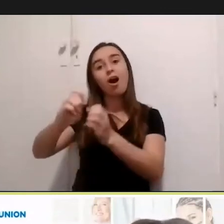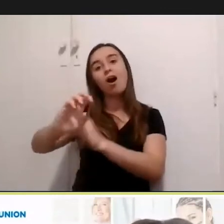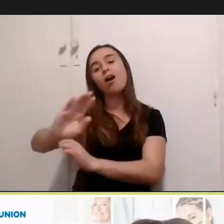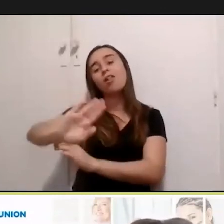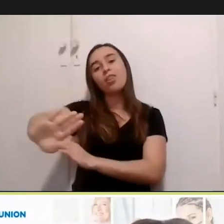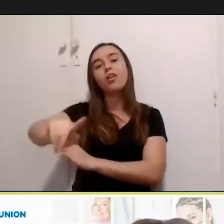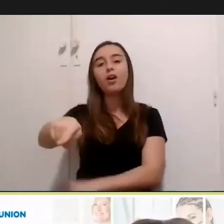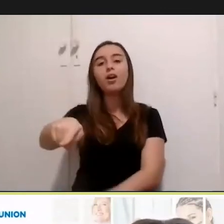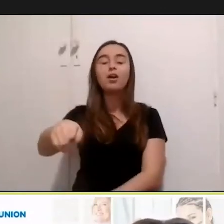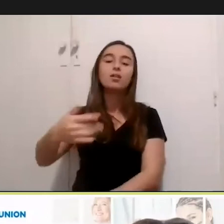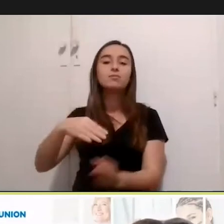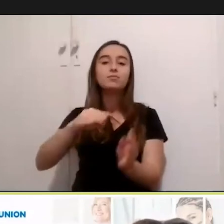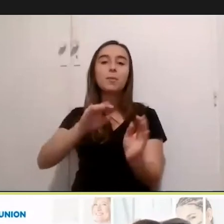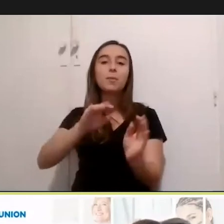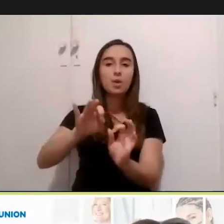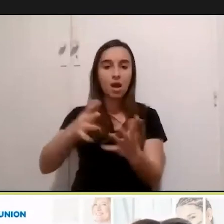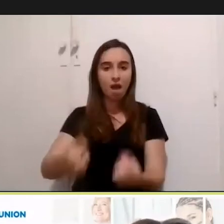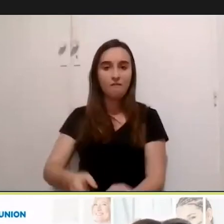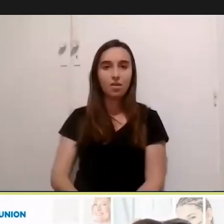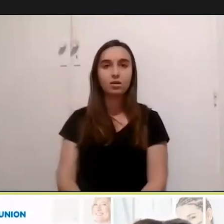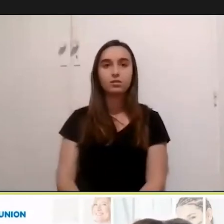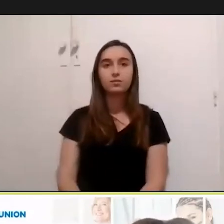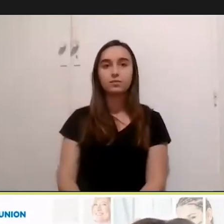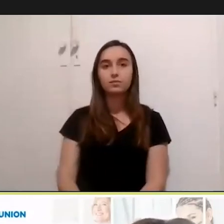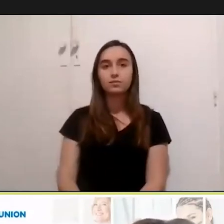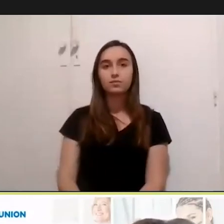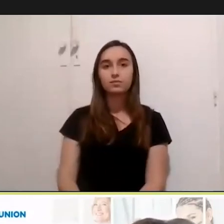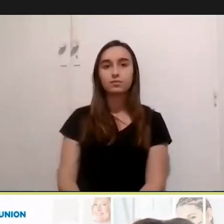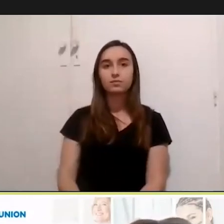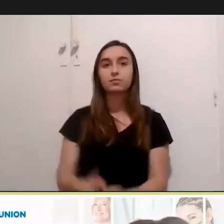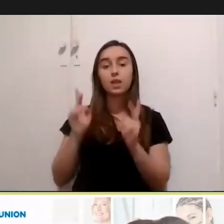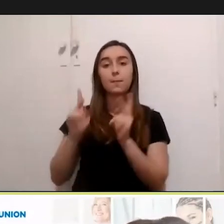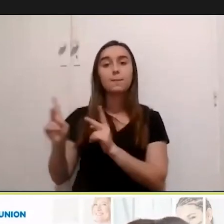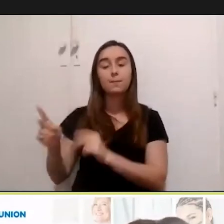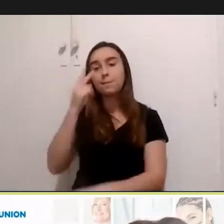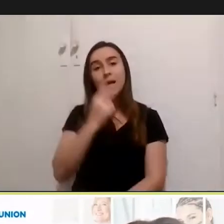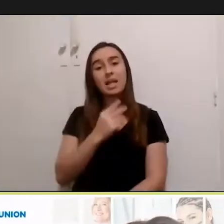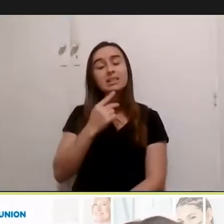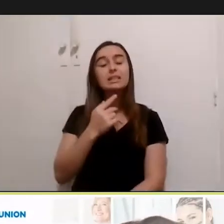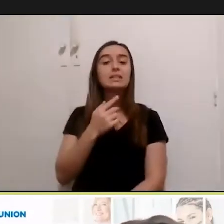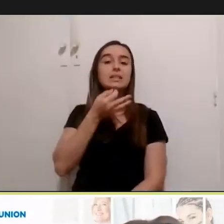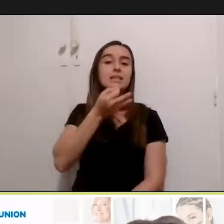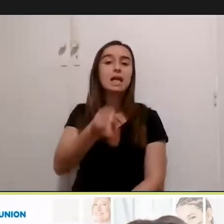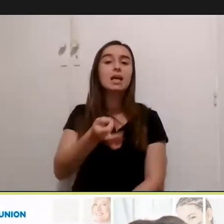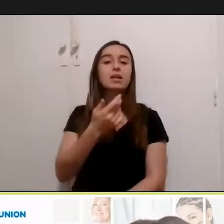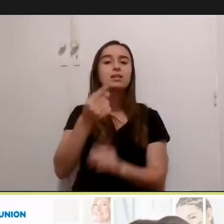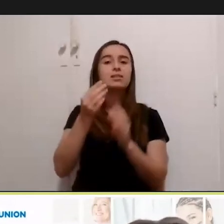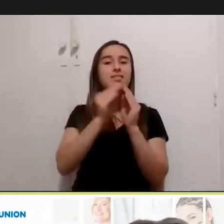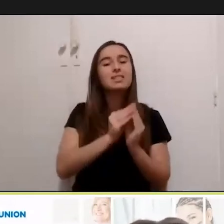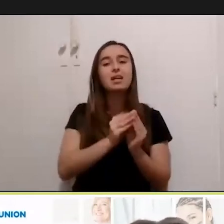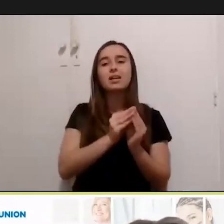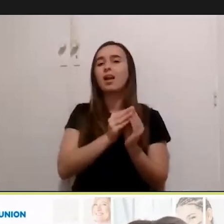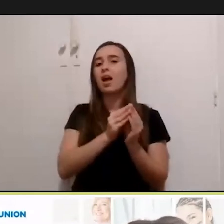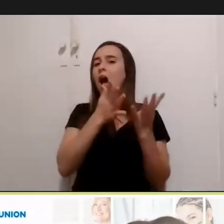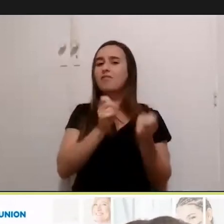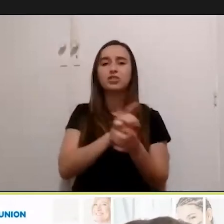also suggest to improve the accessibility of the buttons by changing the design, such as the shape, color,